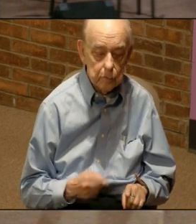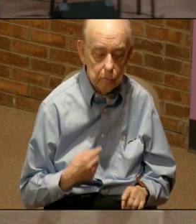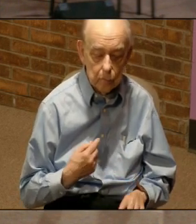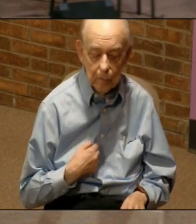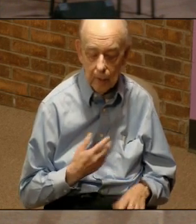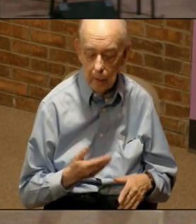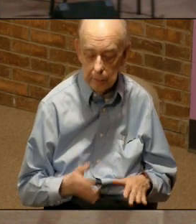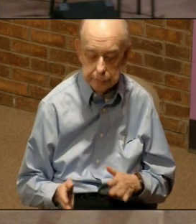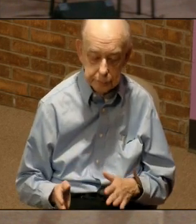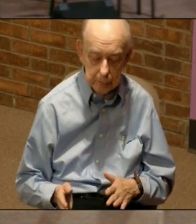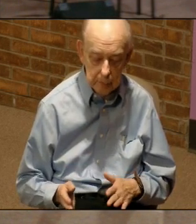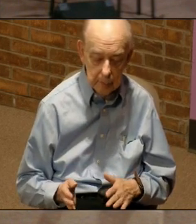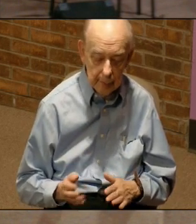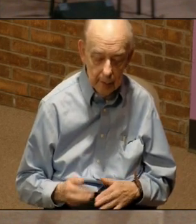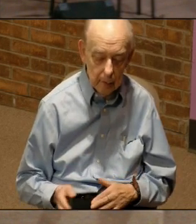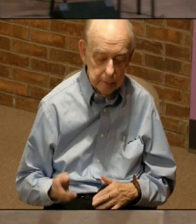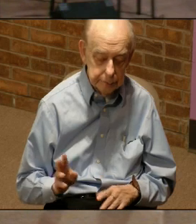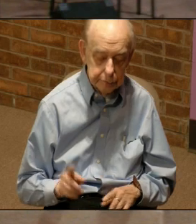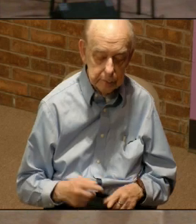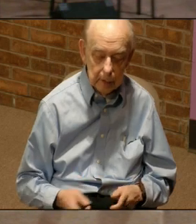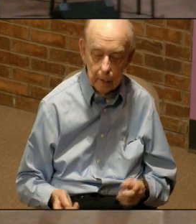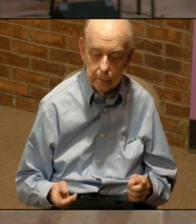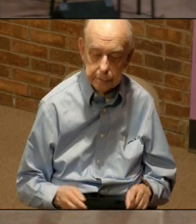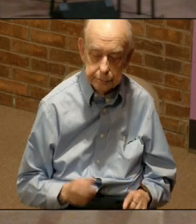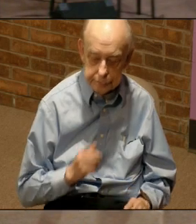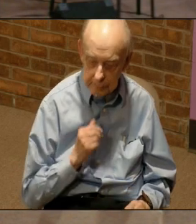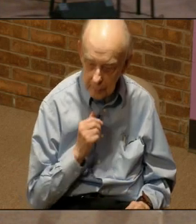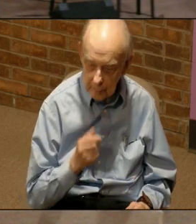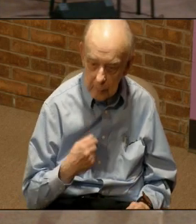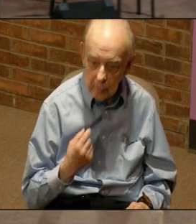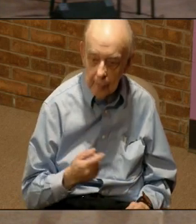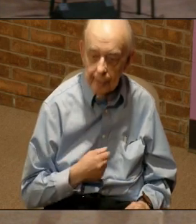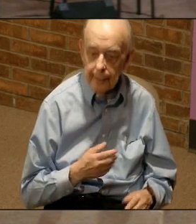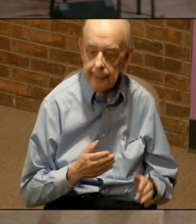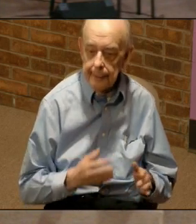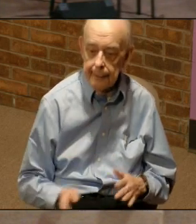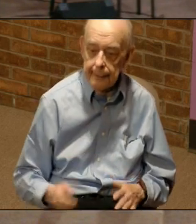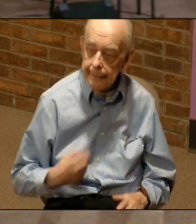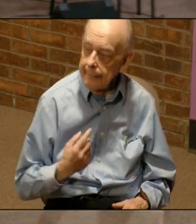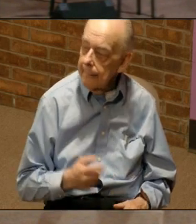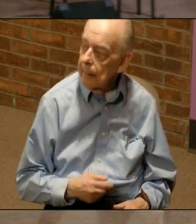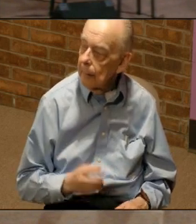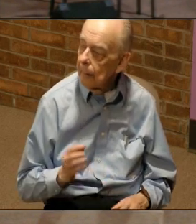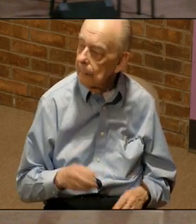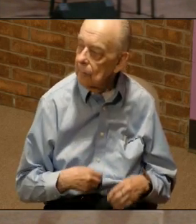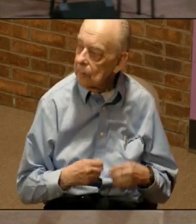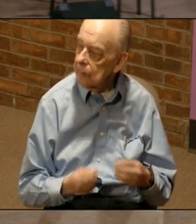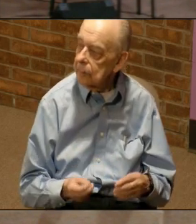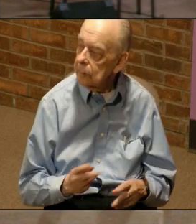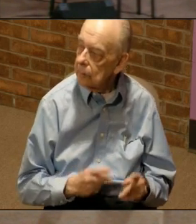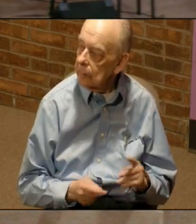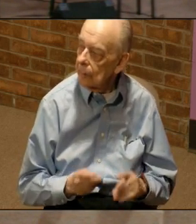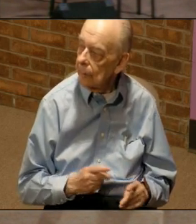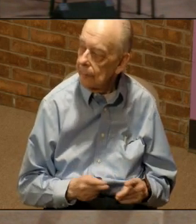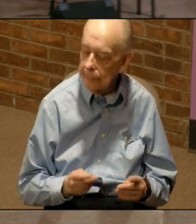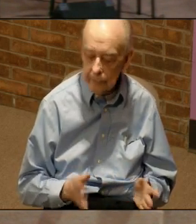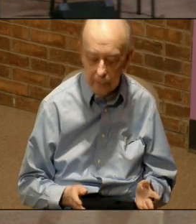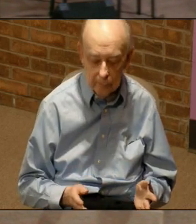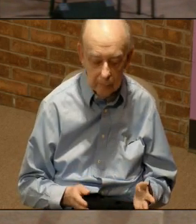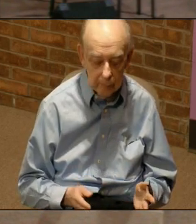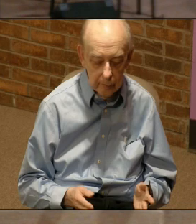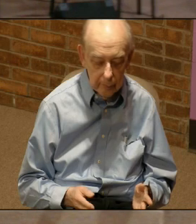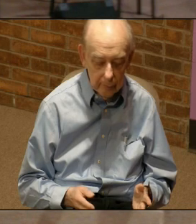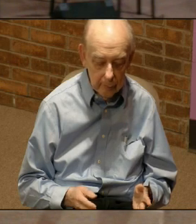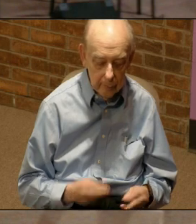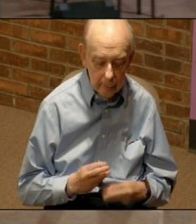are prepared for what's going to happen. But not just us prepared, we need to get the people that we're talking to prepared.